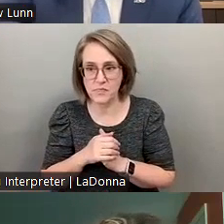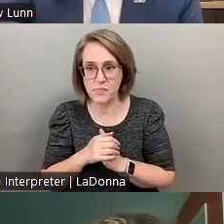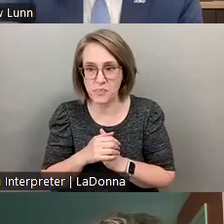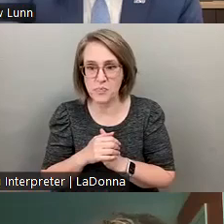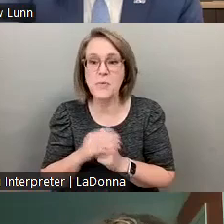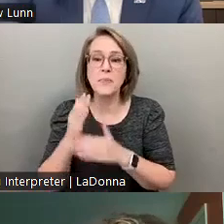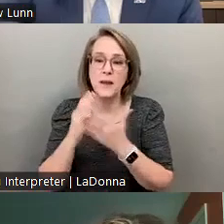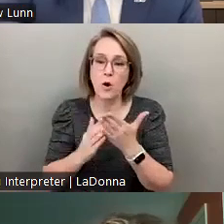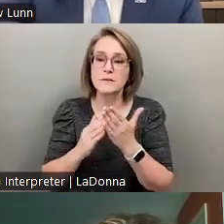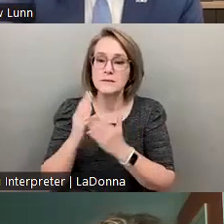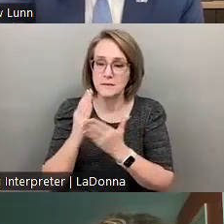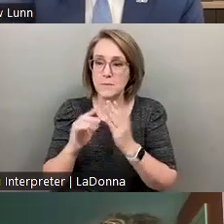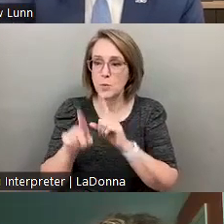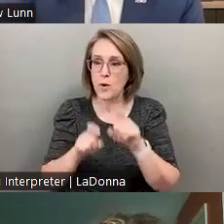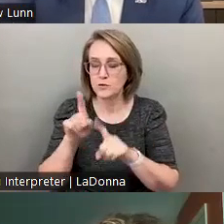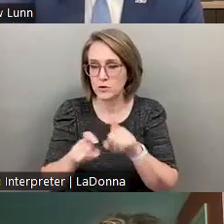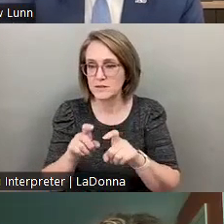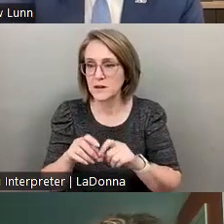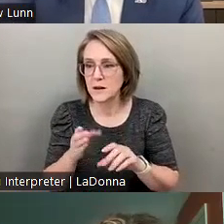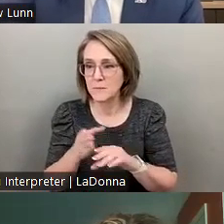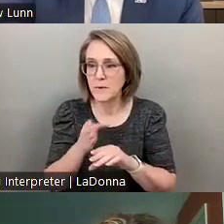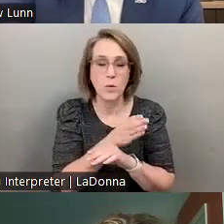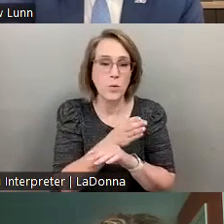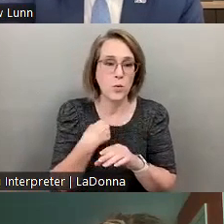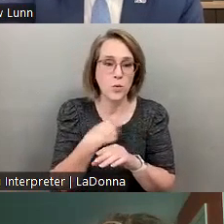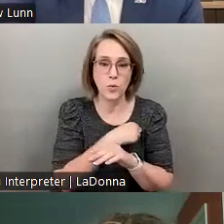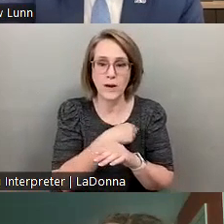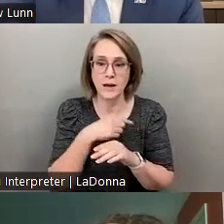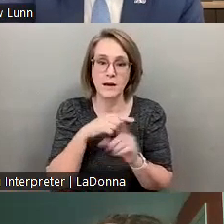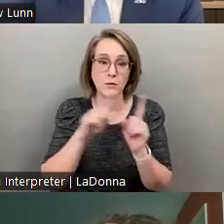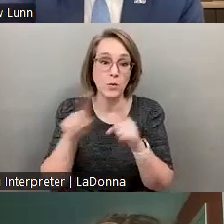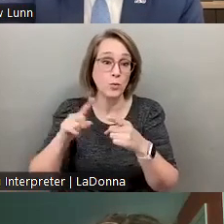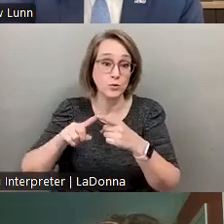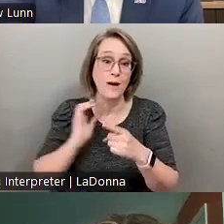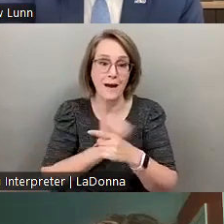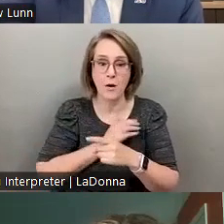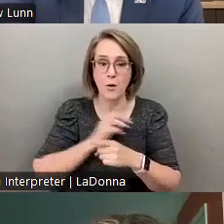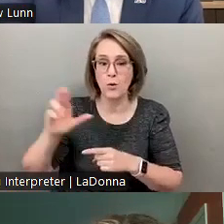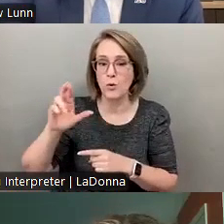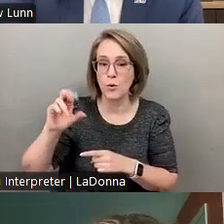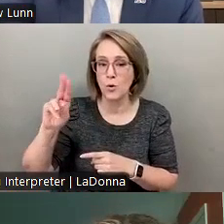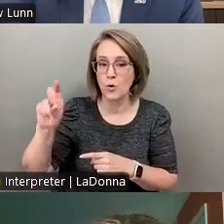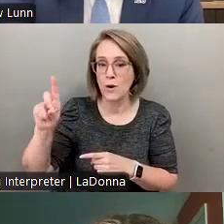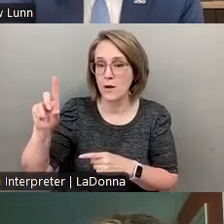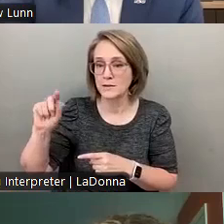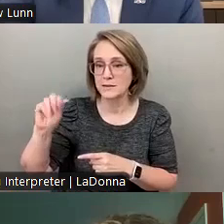there are some questions. And just before we go to the roundtable,